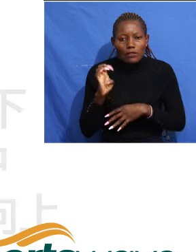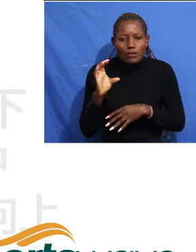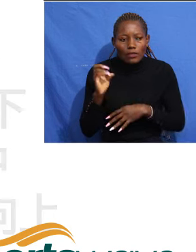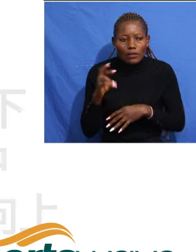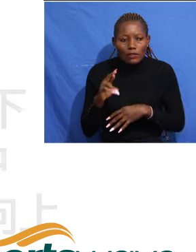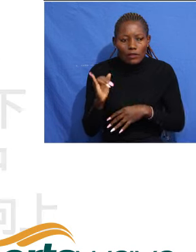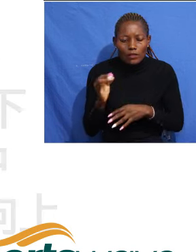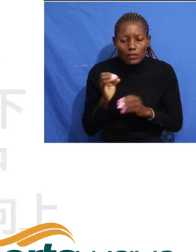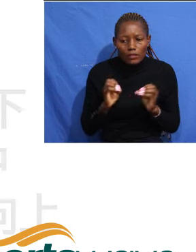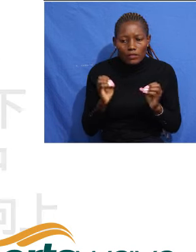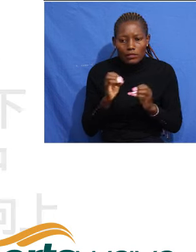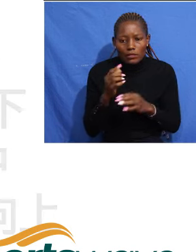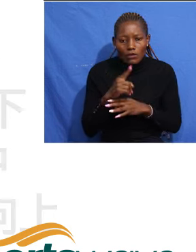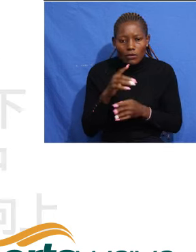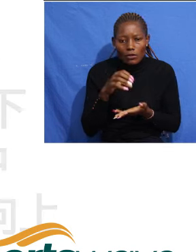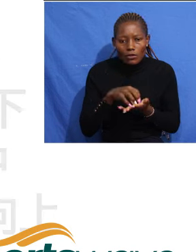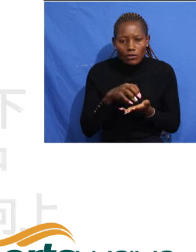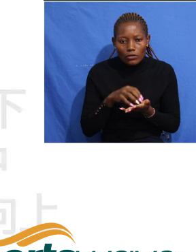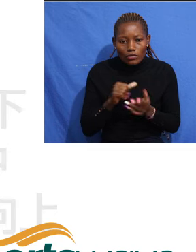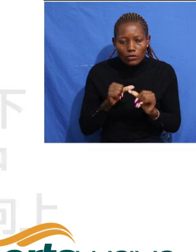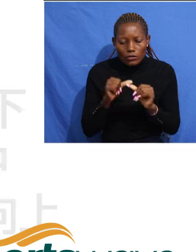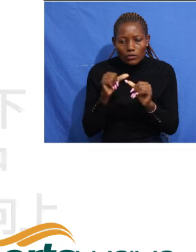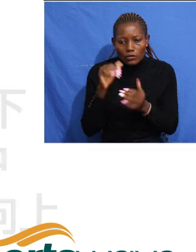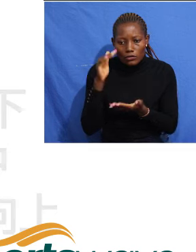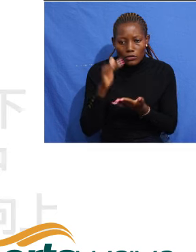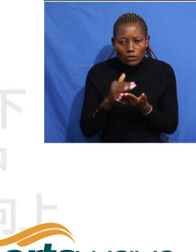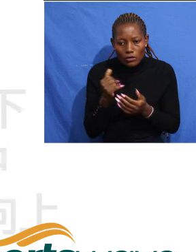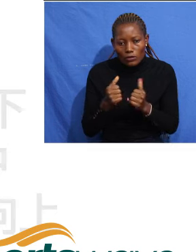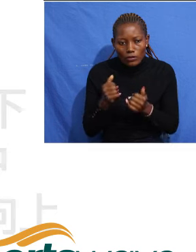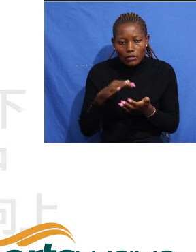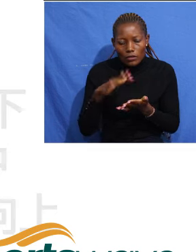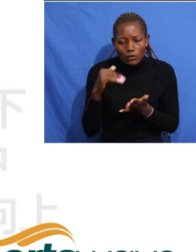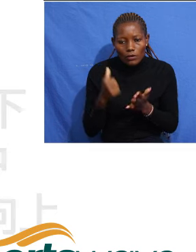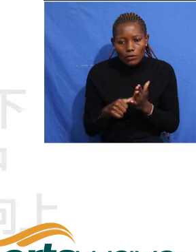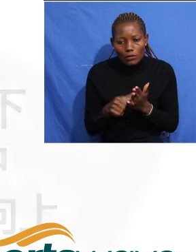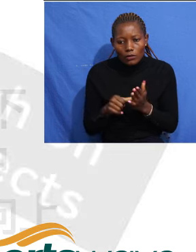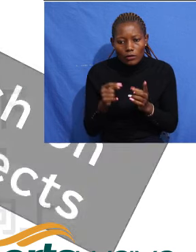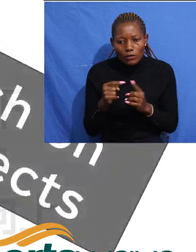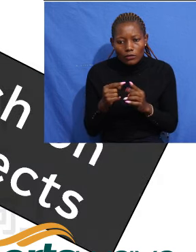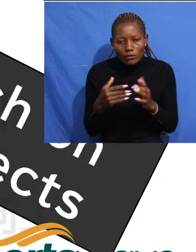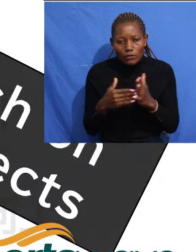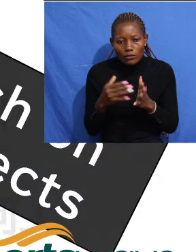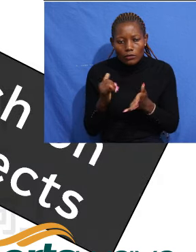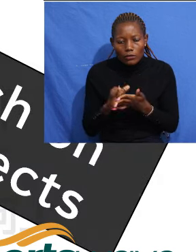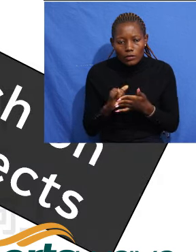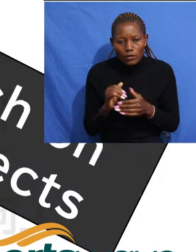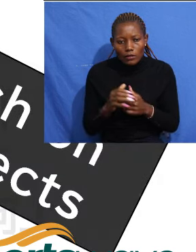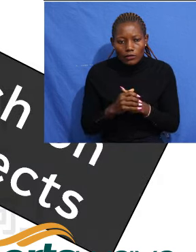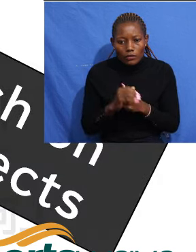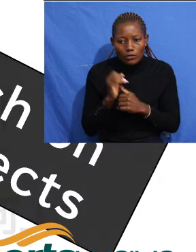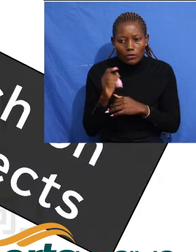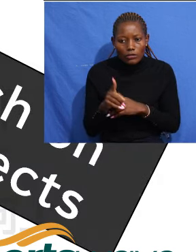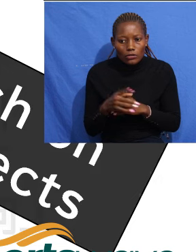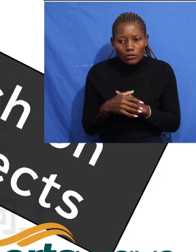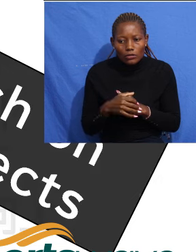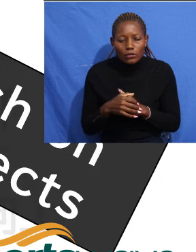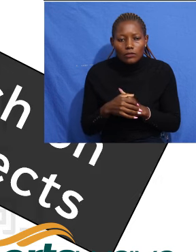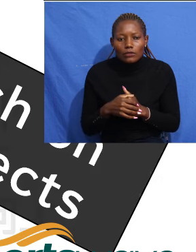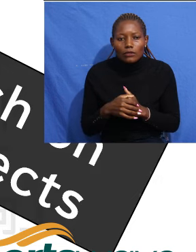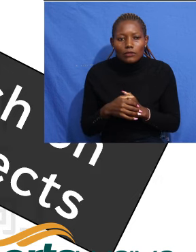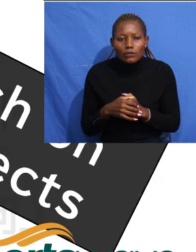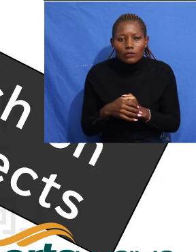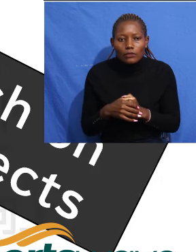keep decreasing, which is the big problem. So to prevent that, you should approach on both